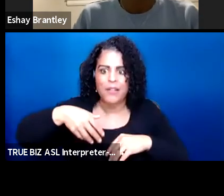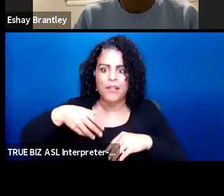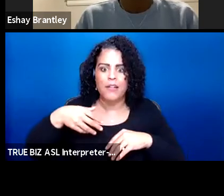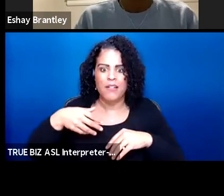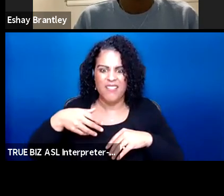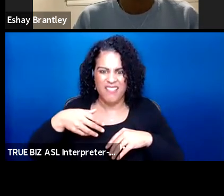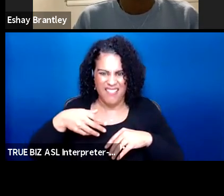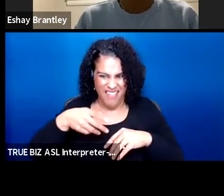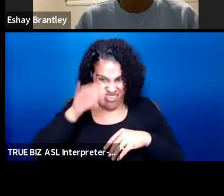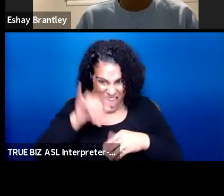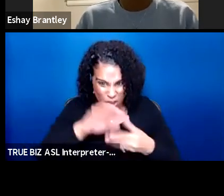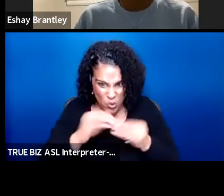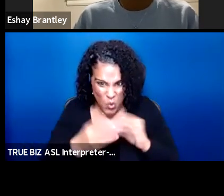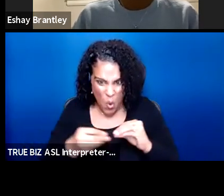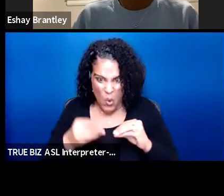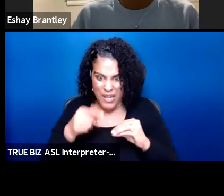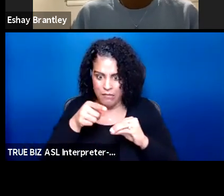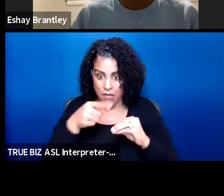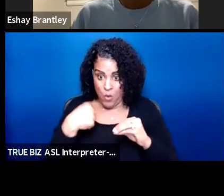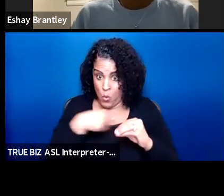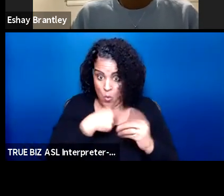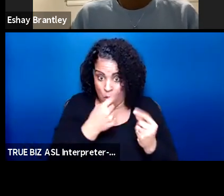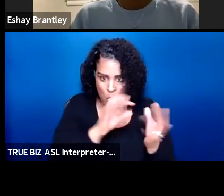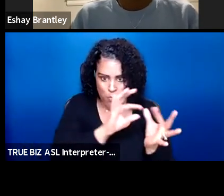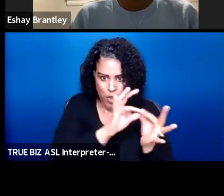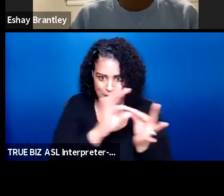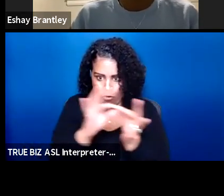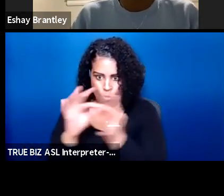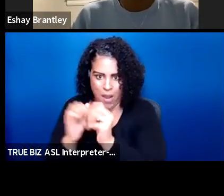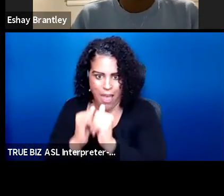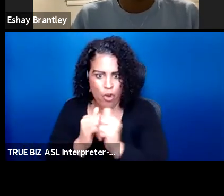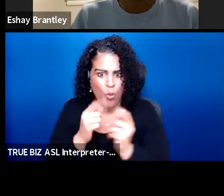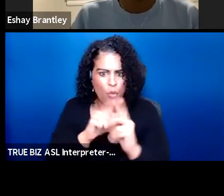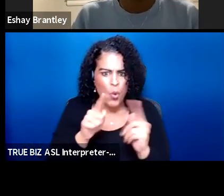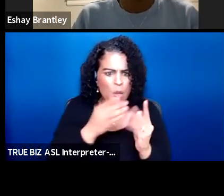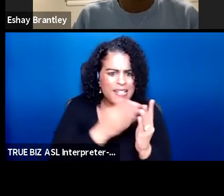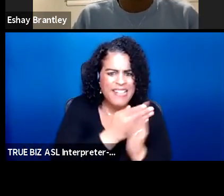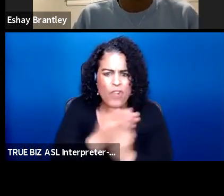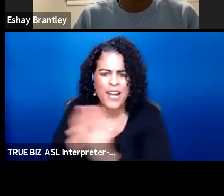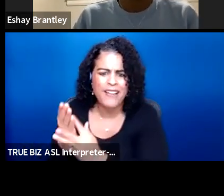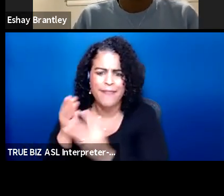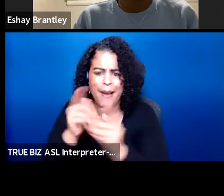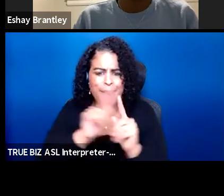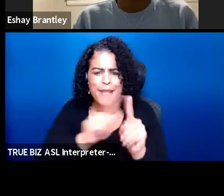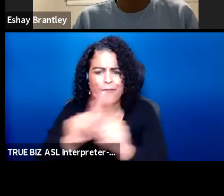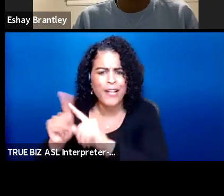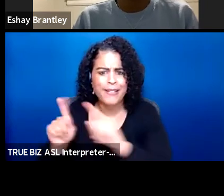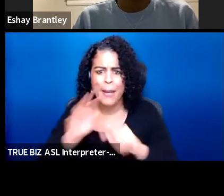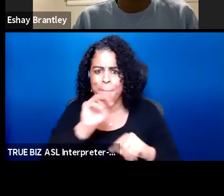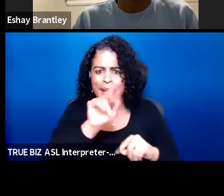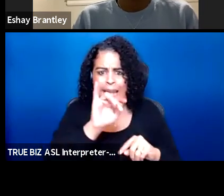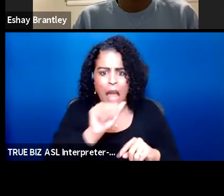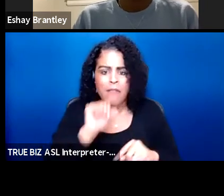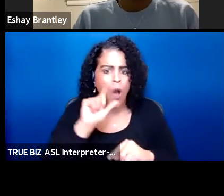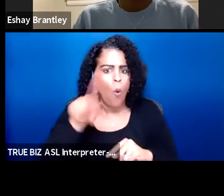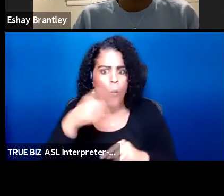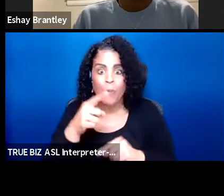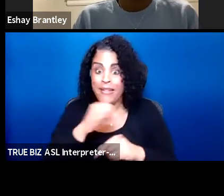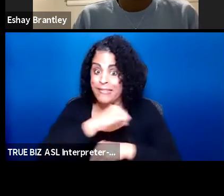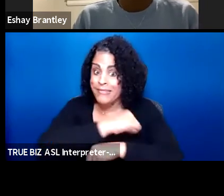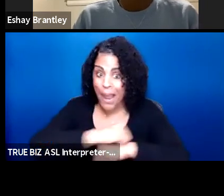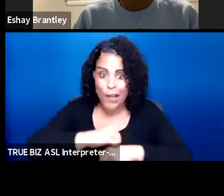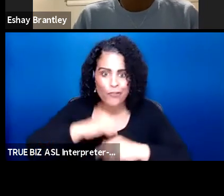know, these stories, and we're putting it together through different mediums too, not just a stage script. It could be poetry,